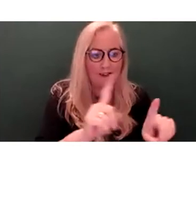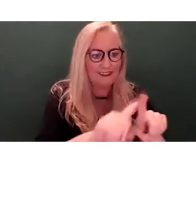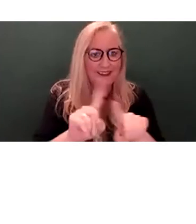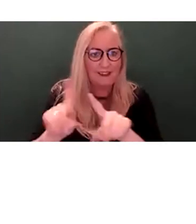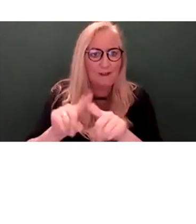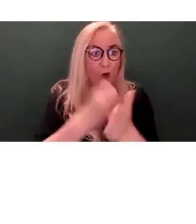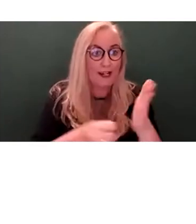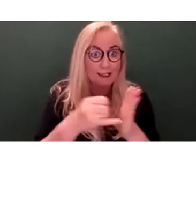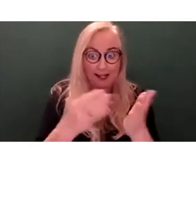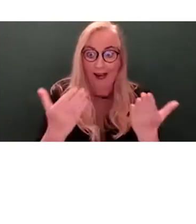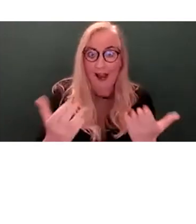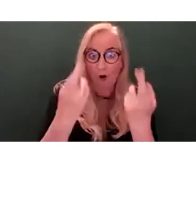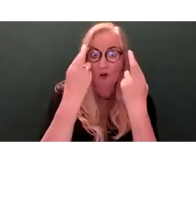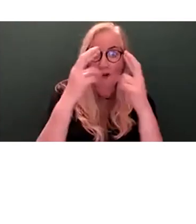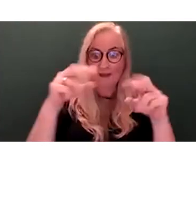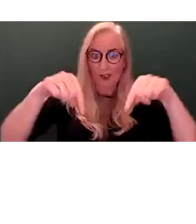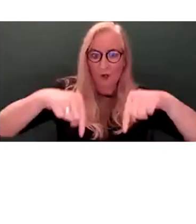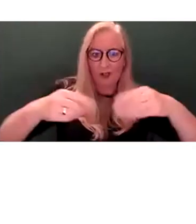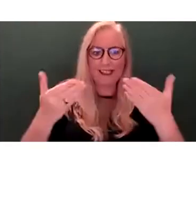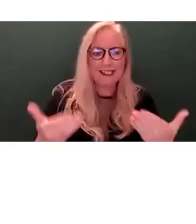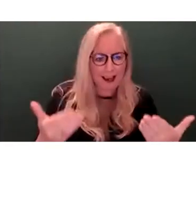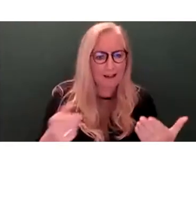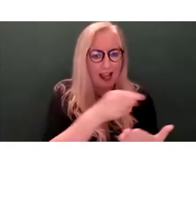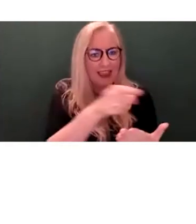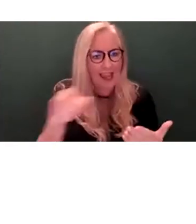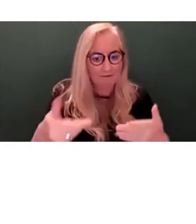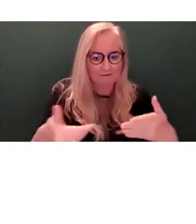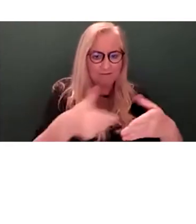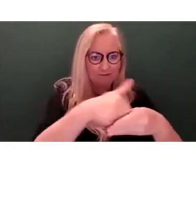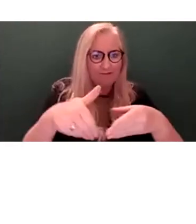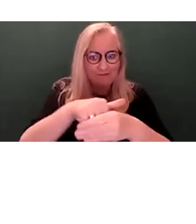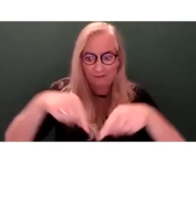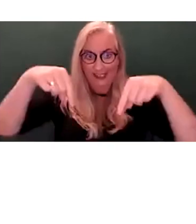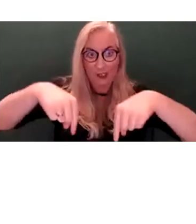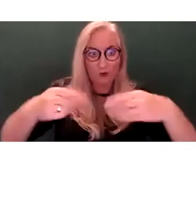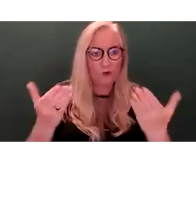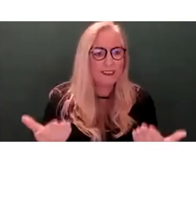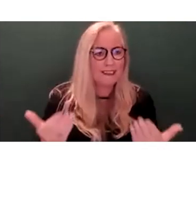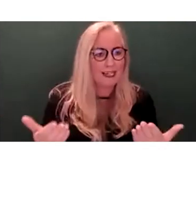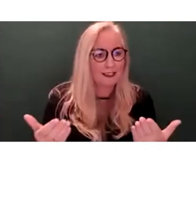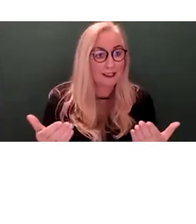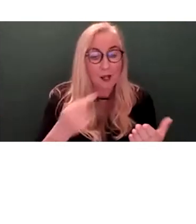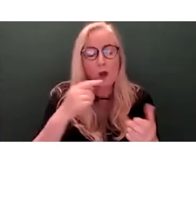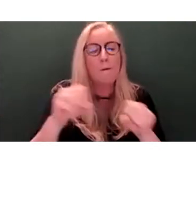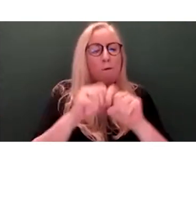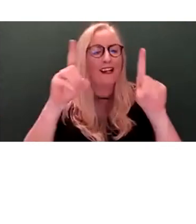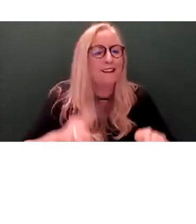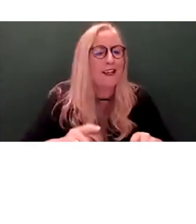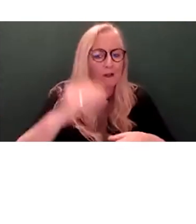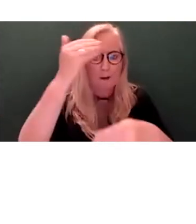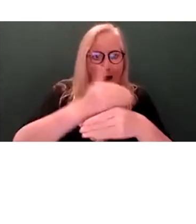only represented here today, but are in fact participating here today, as breaking down barriers